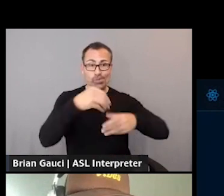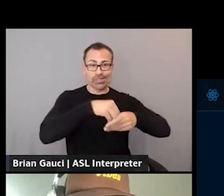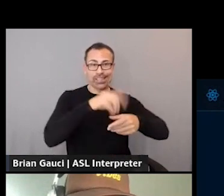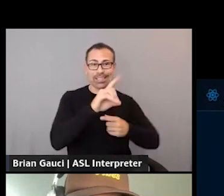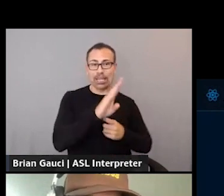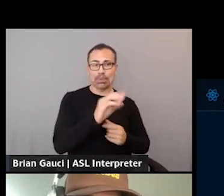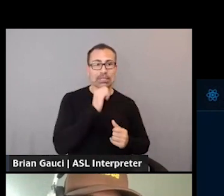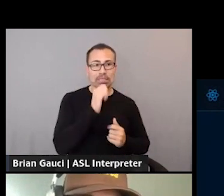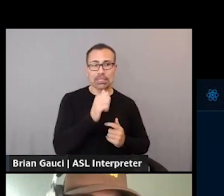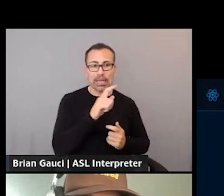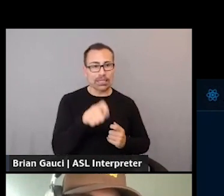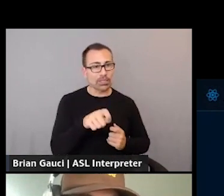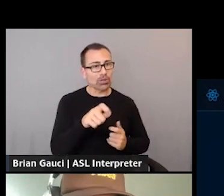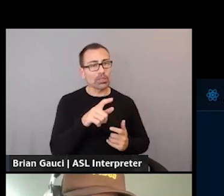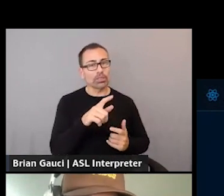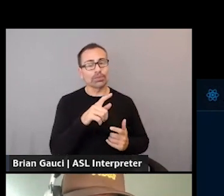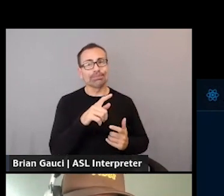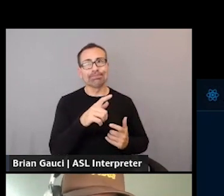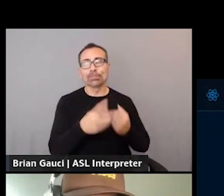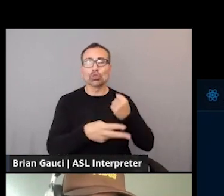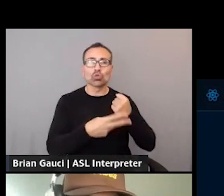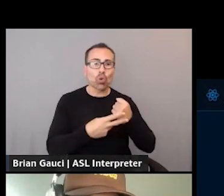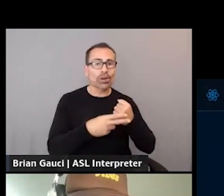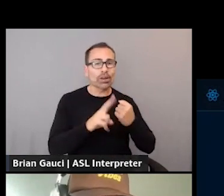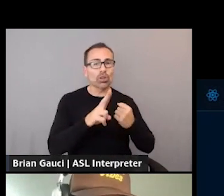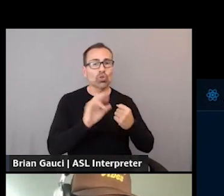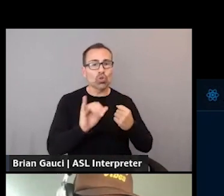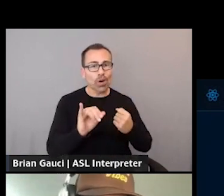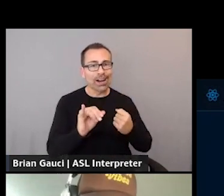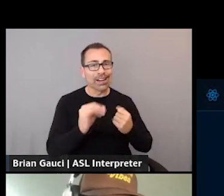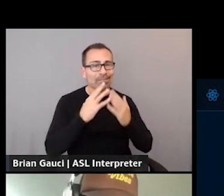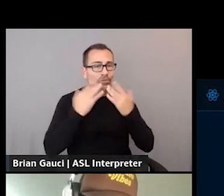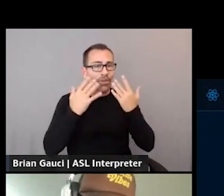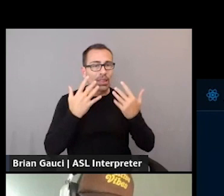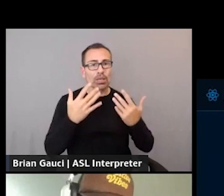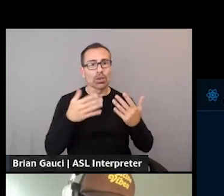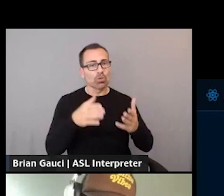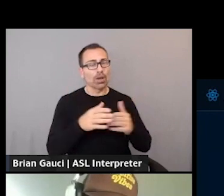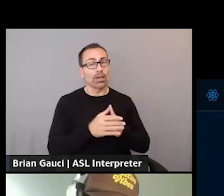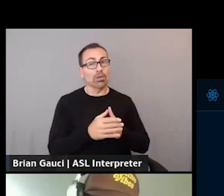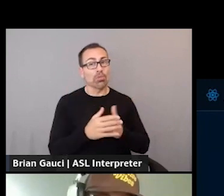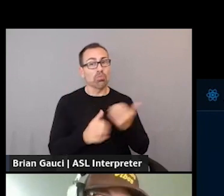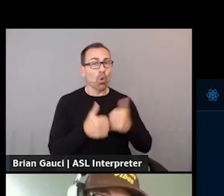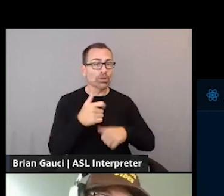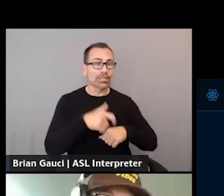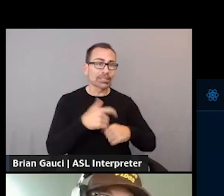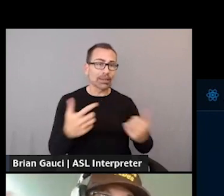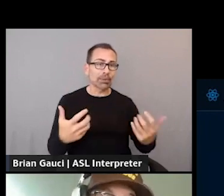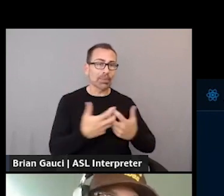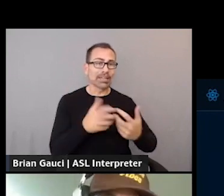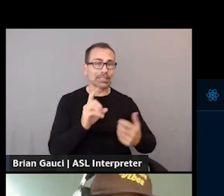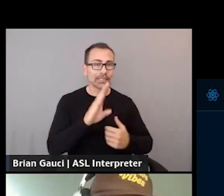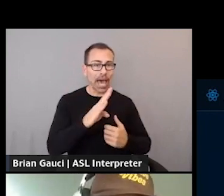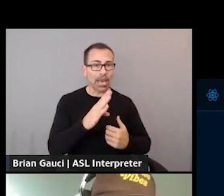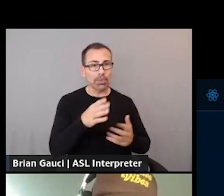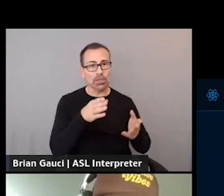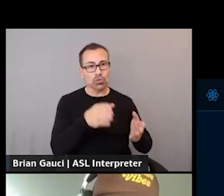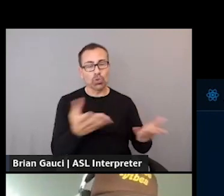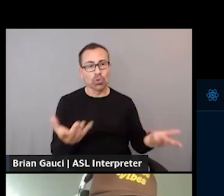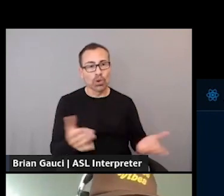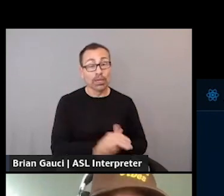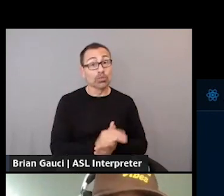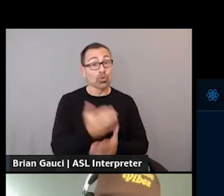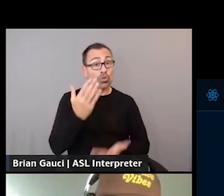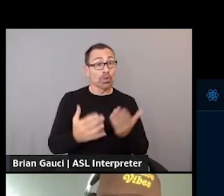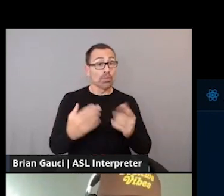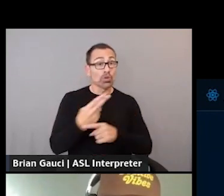stored in a UI friendly way, right? Like it's stored in a database friendly way, and you may be utilizing that database